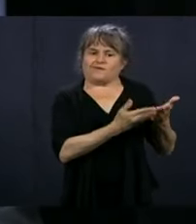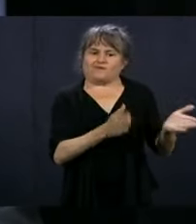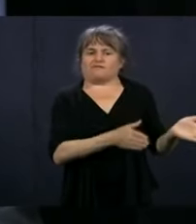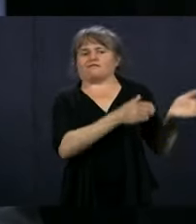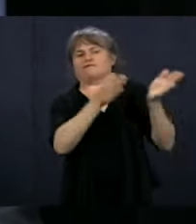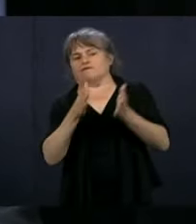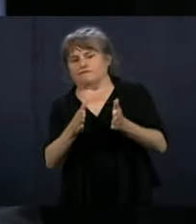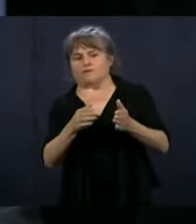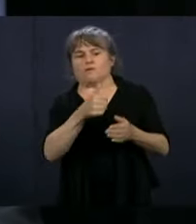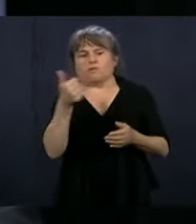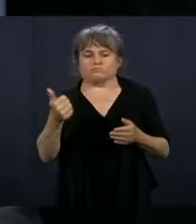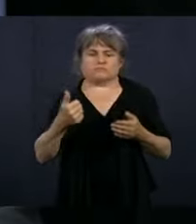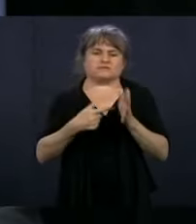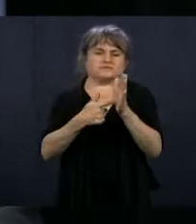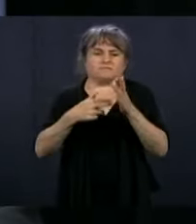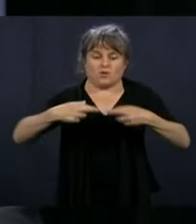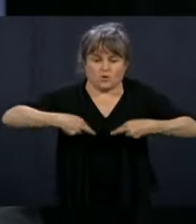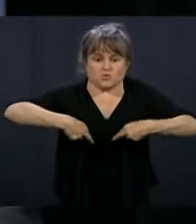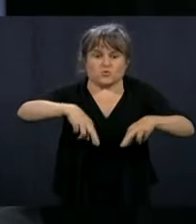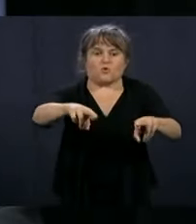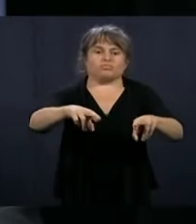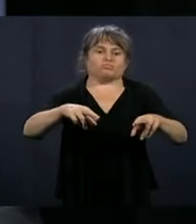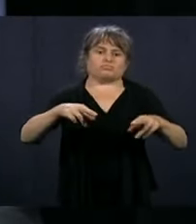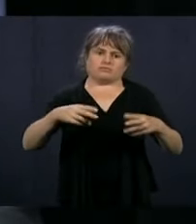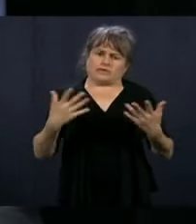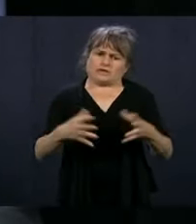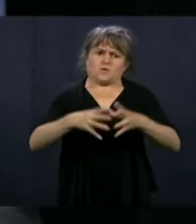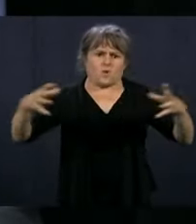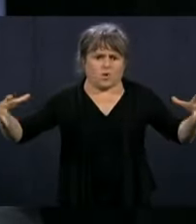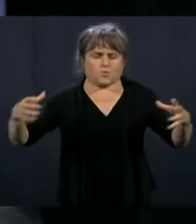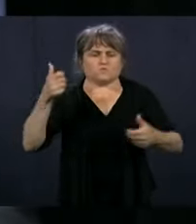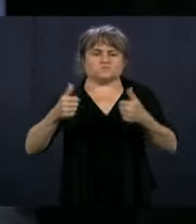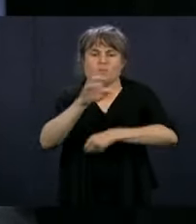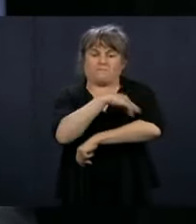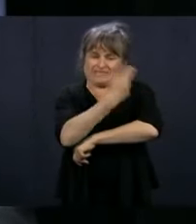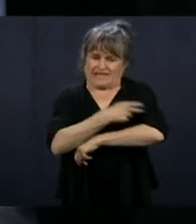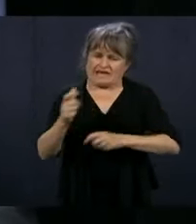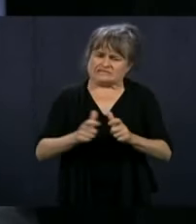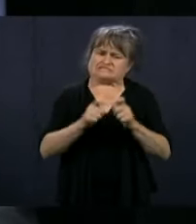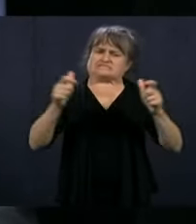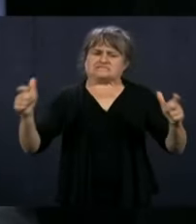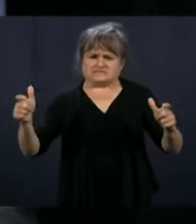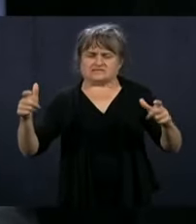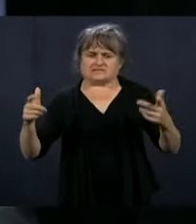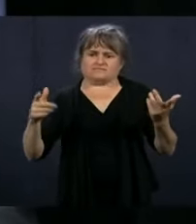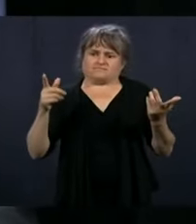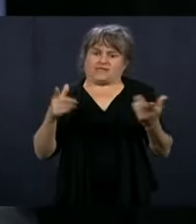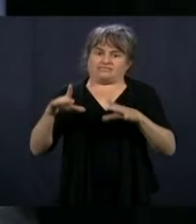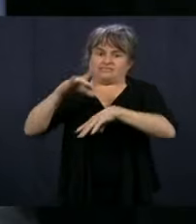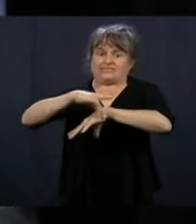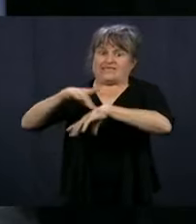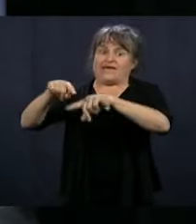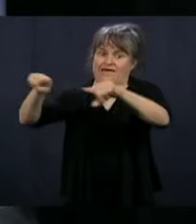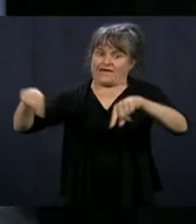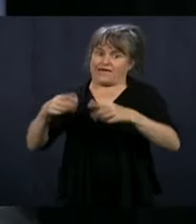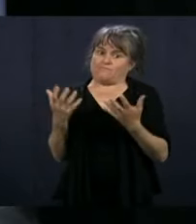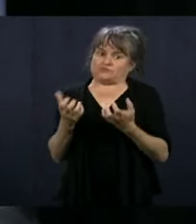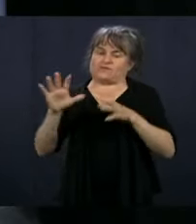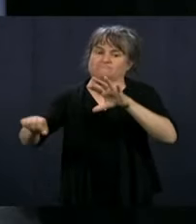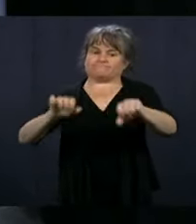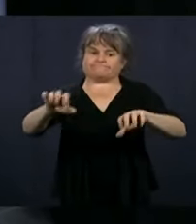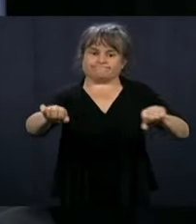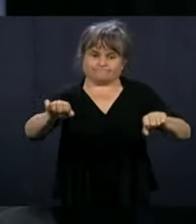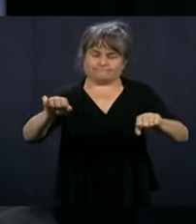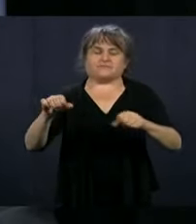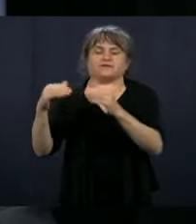when we start building something that's a little bit bigger, if it's a road or a hospital, there's the expropriation process, which can